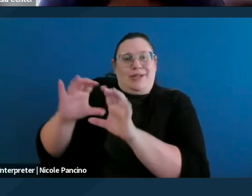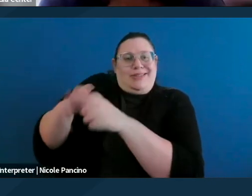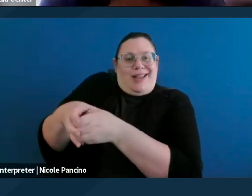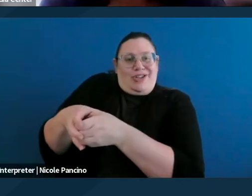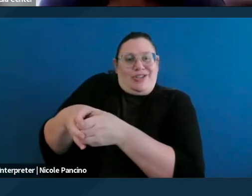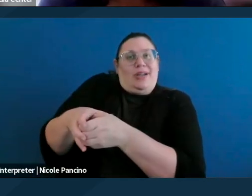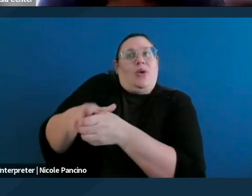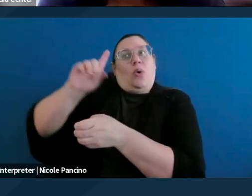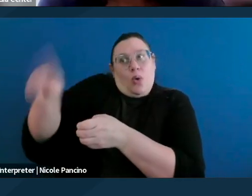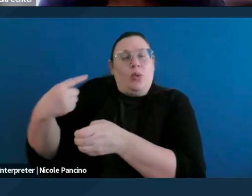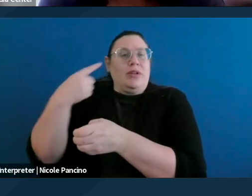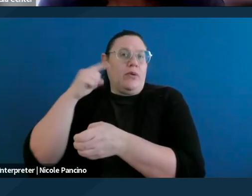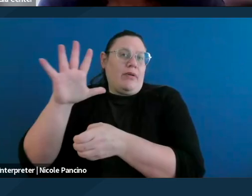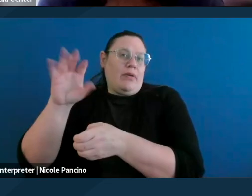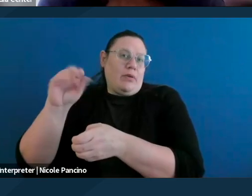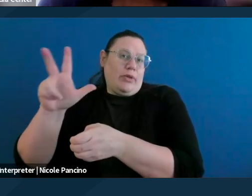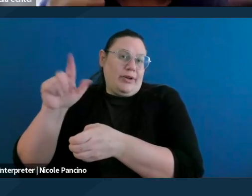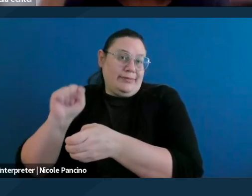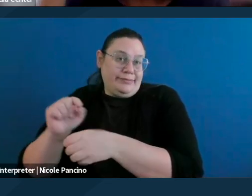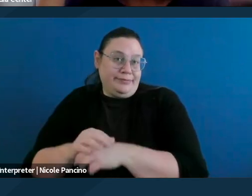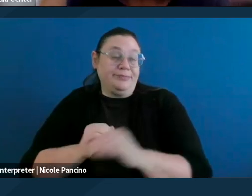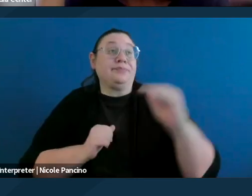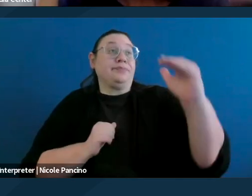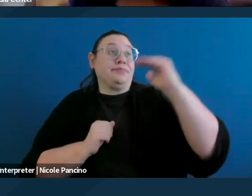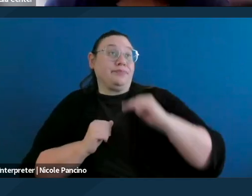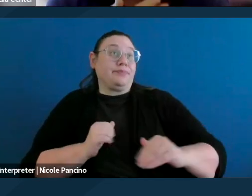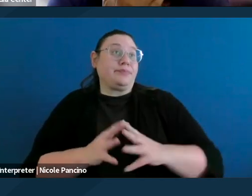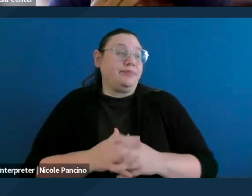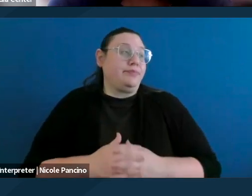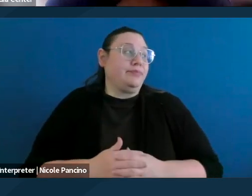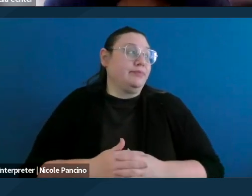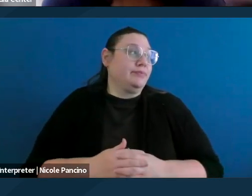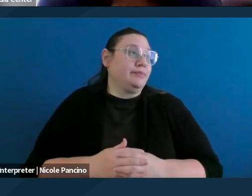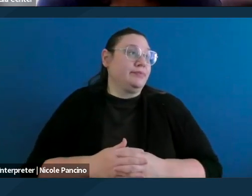for 503. Next slide.